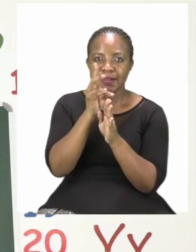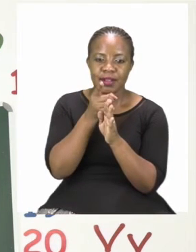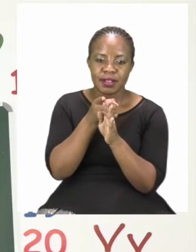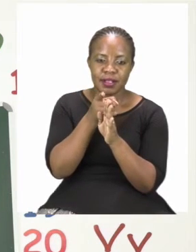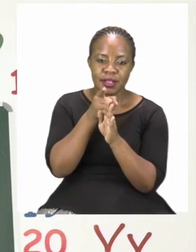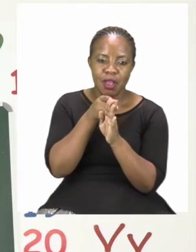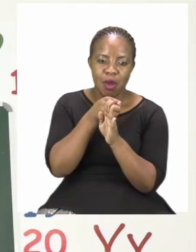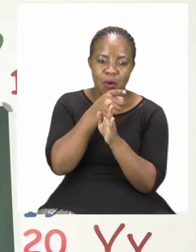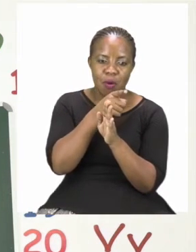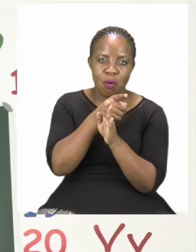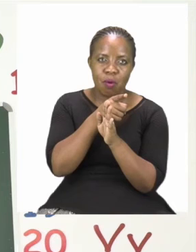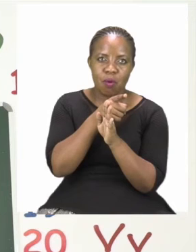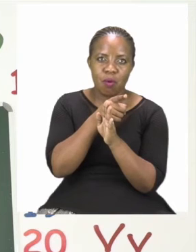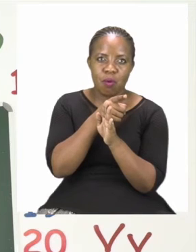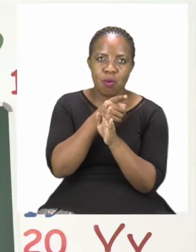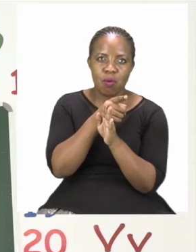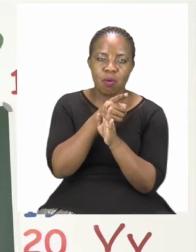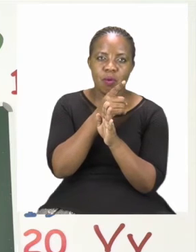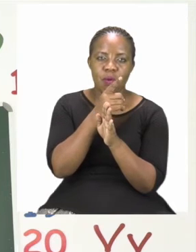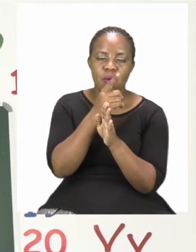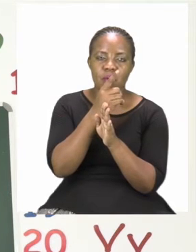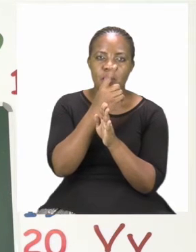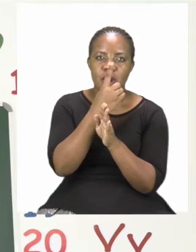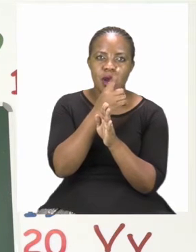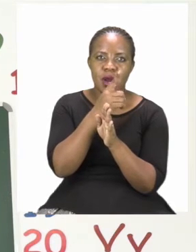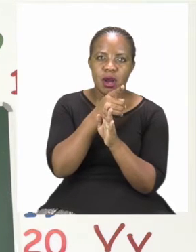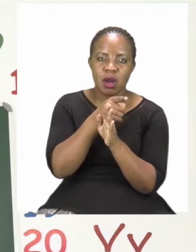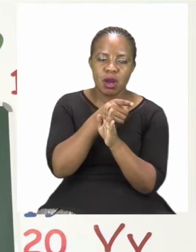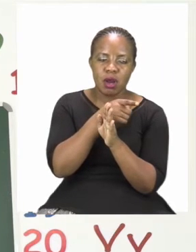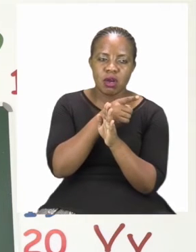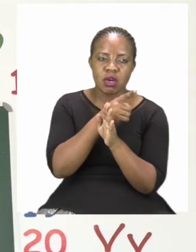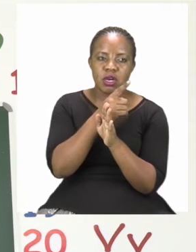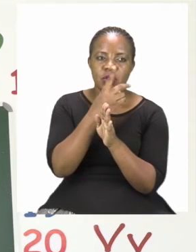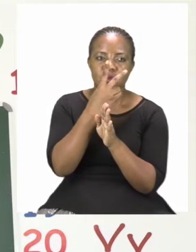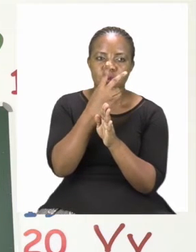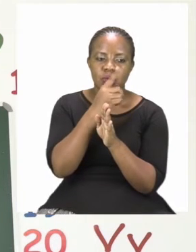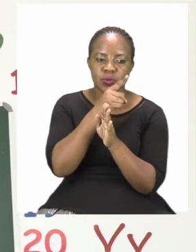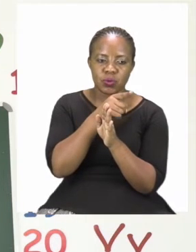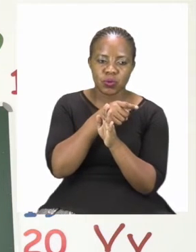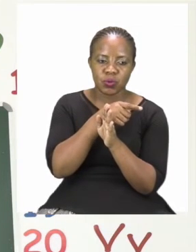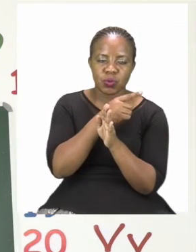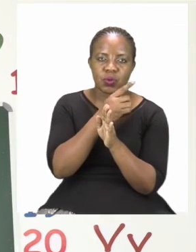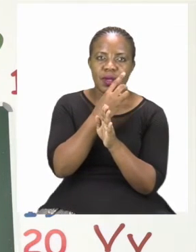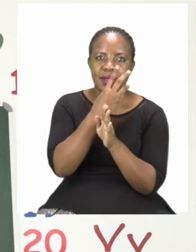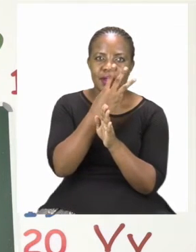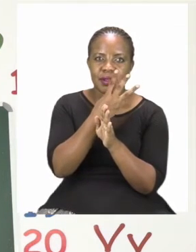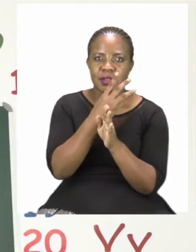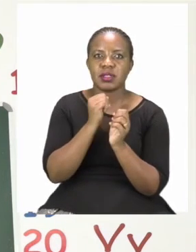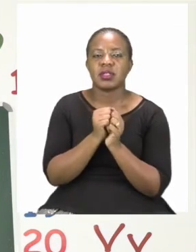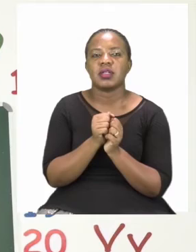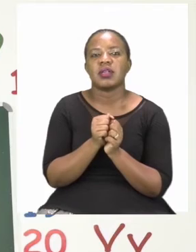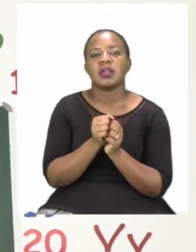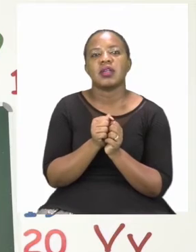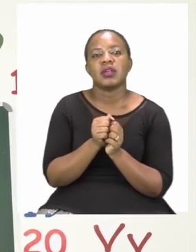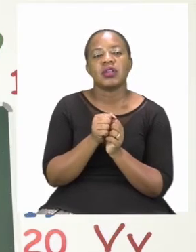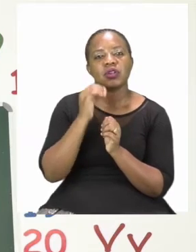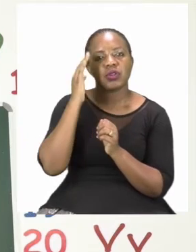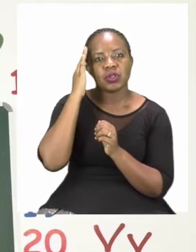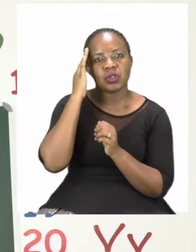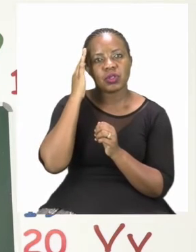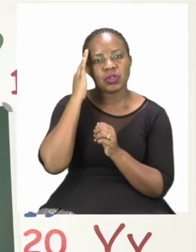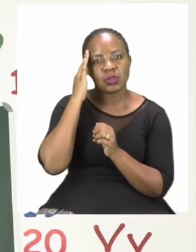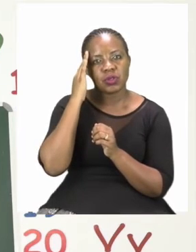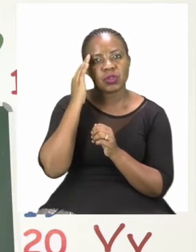1, 2, 3. So we know our answer